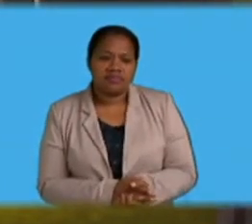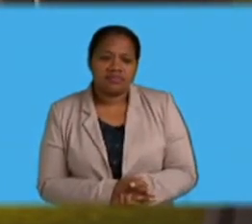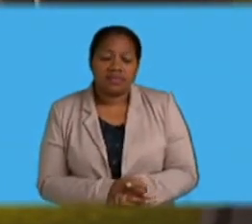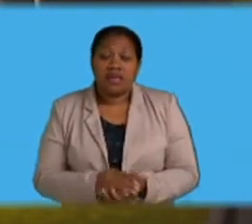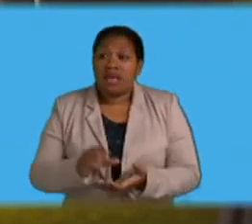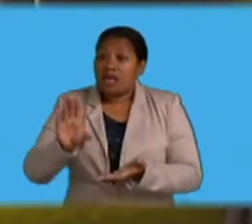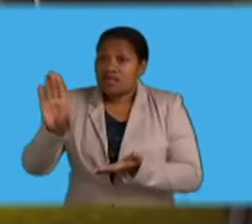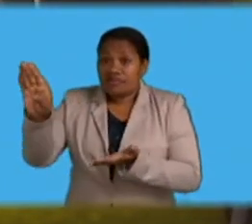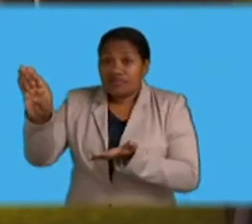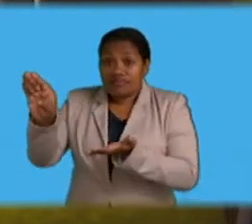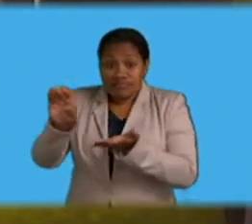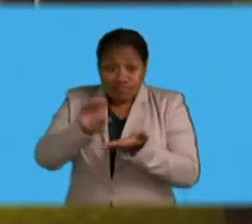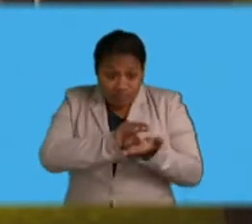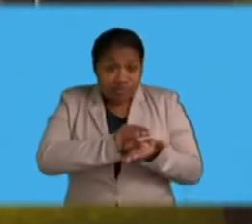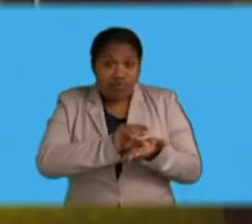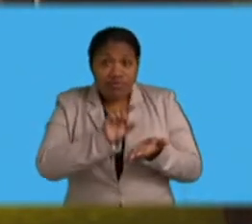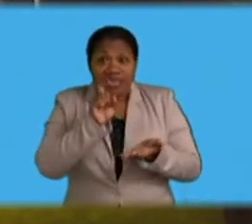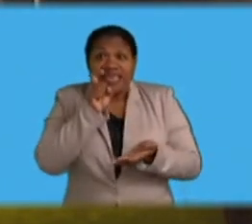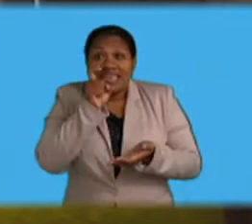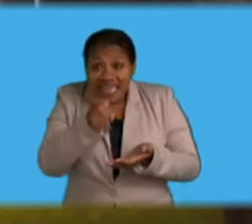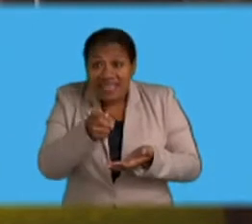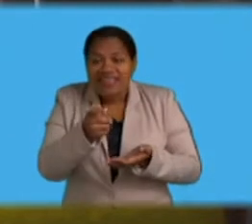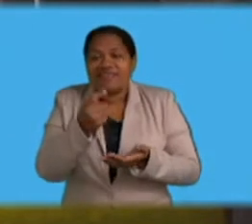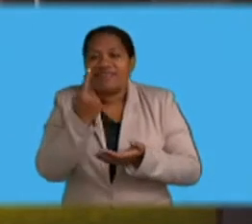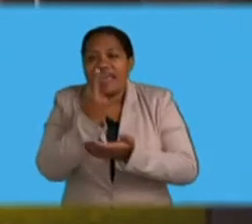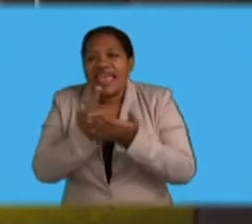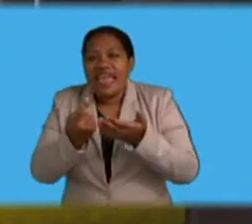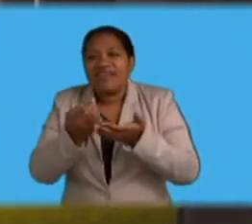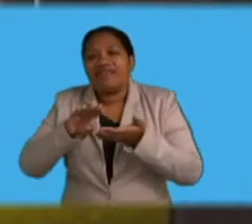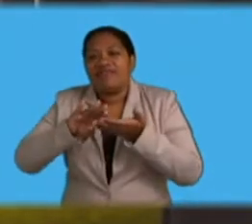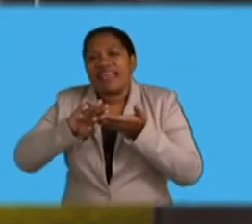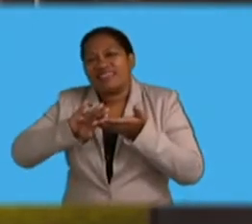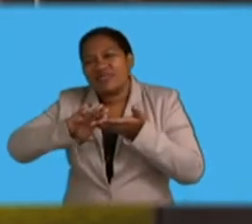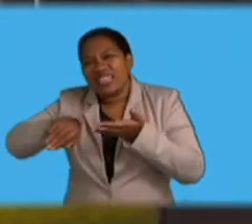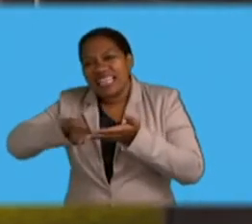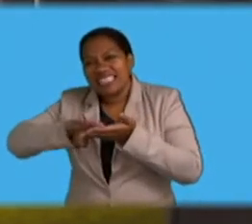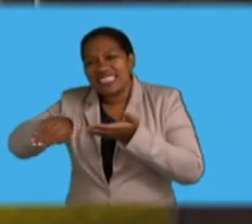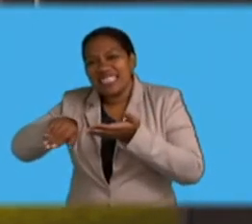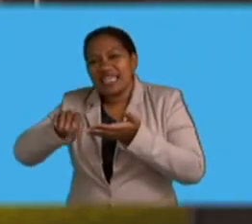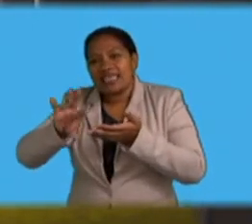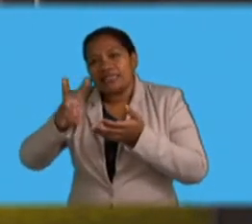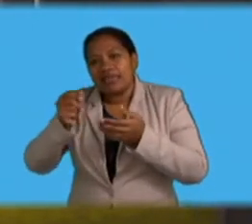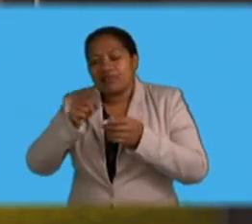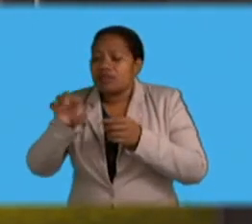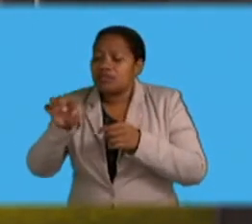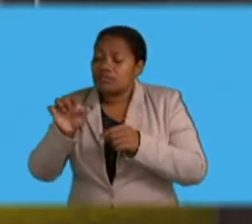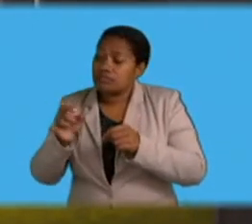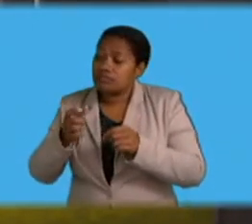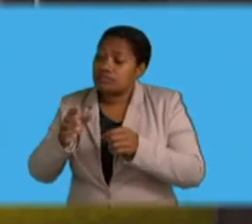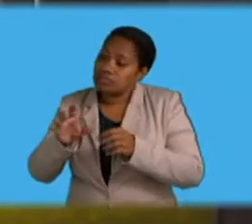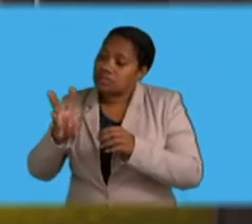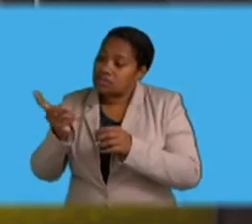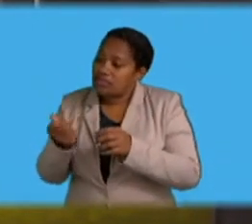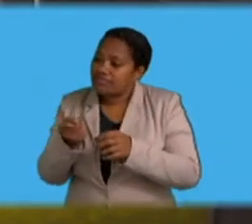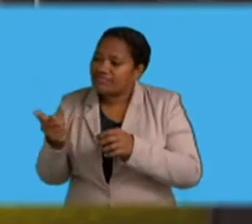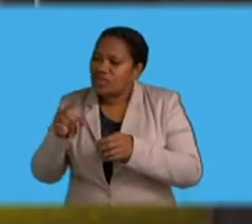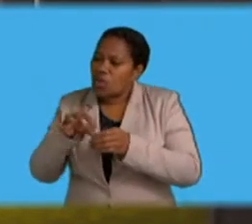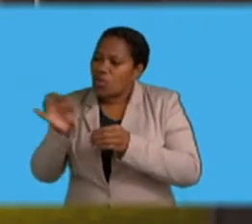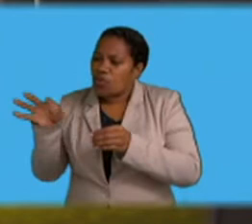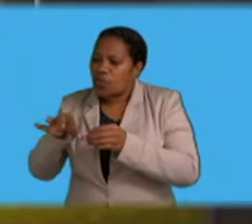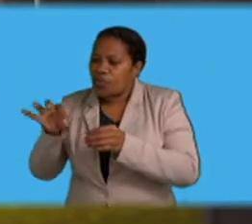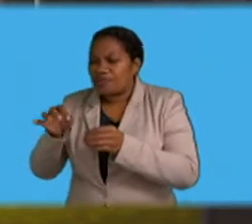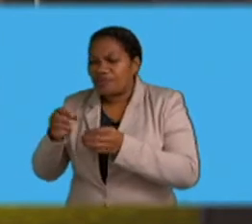redundancy. Madam Speaker, compensation comes on if there is some form or some fault of the